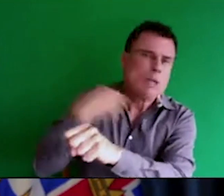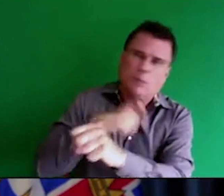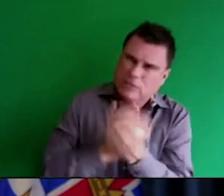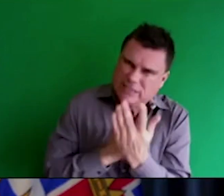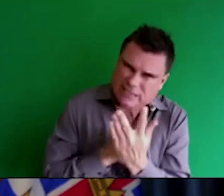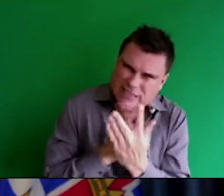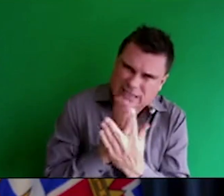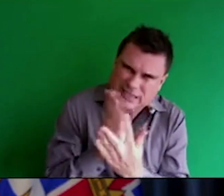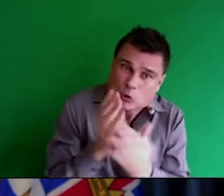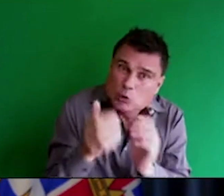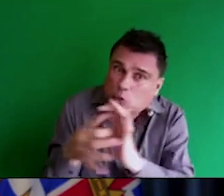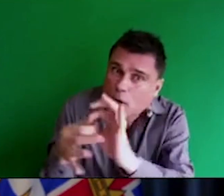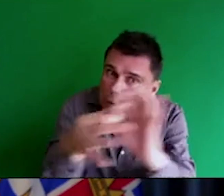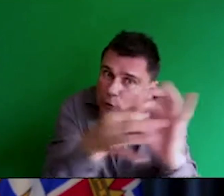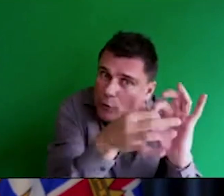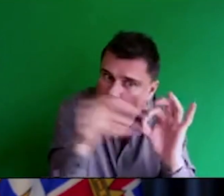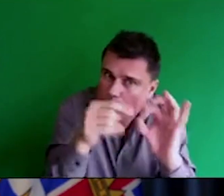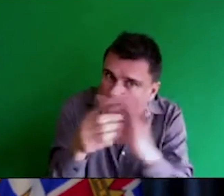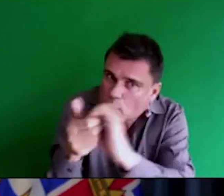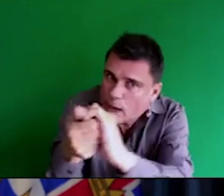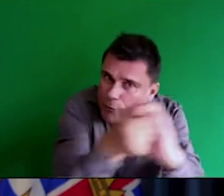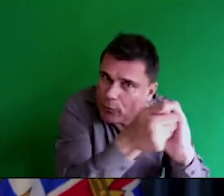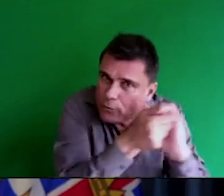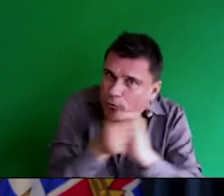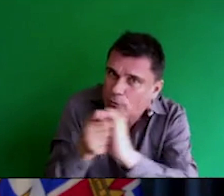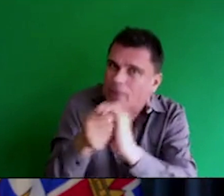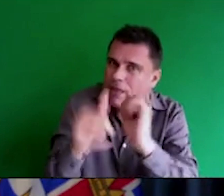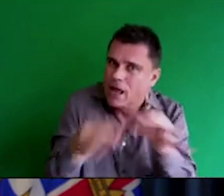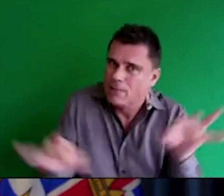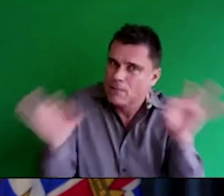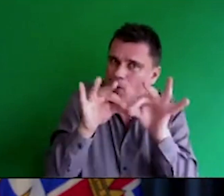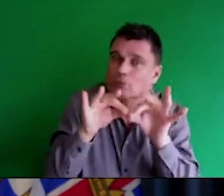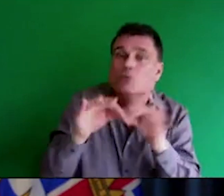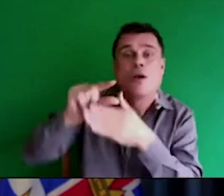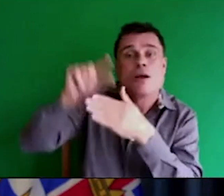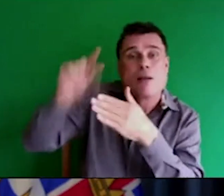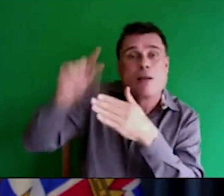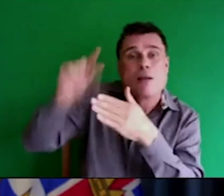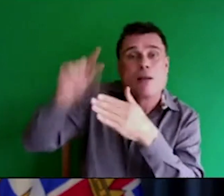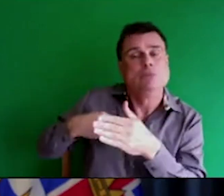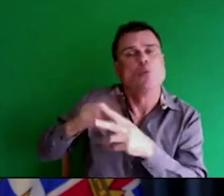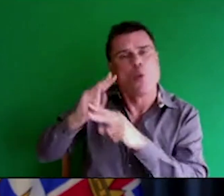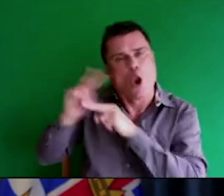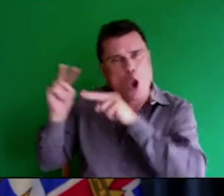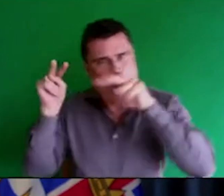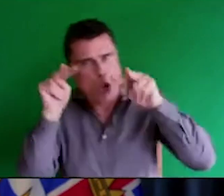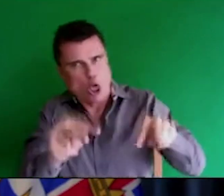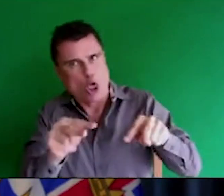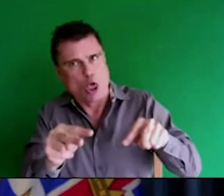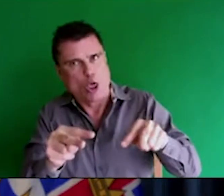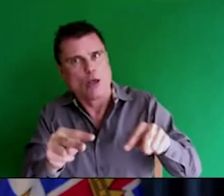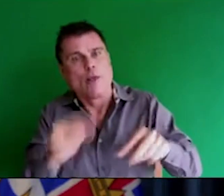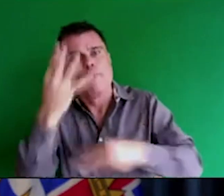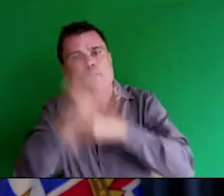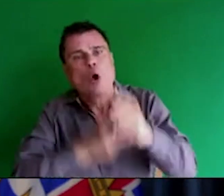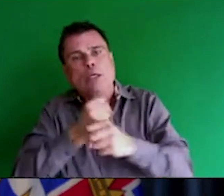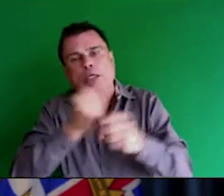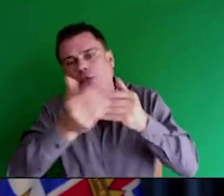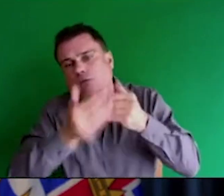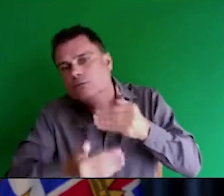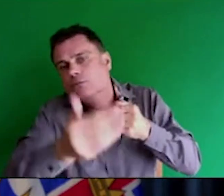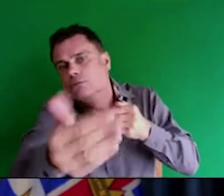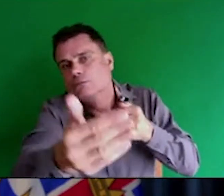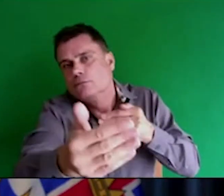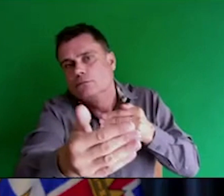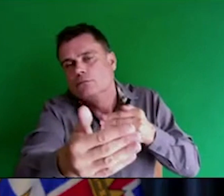that for the next 4 years, making sure that not only do we get out of the COVID-19 situation we're in, but also